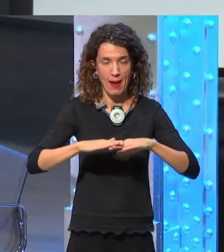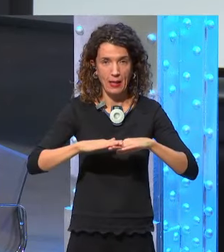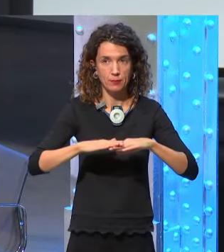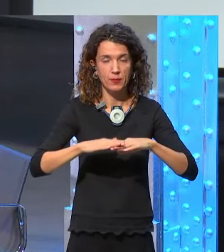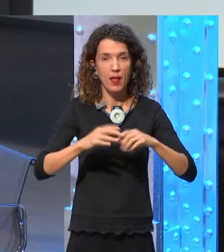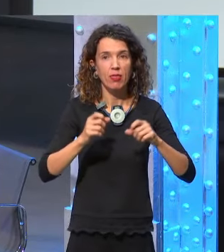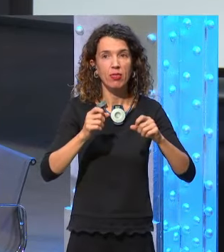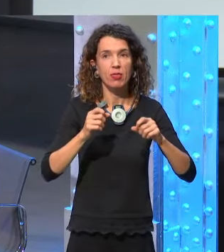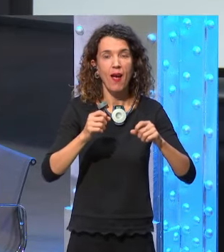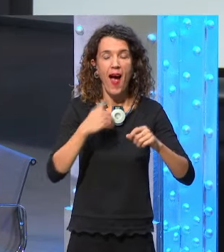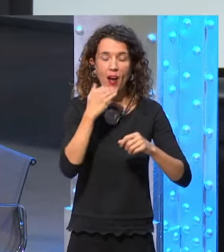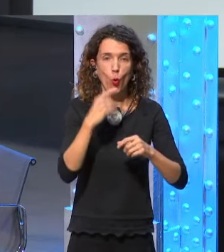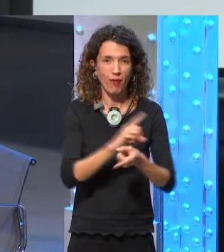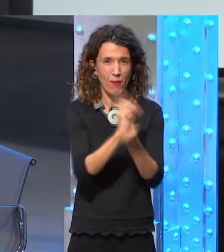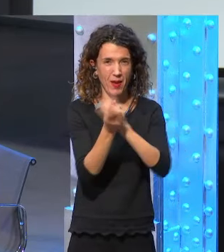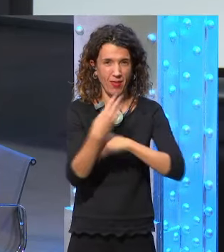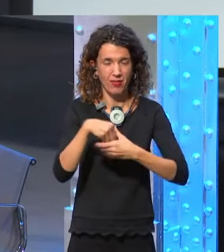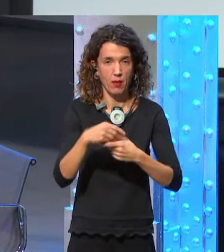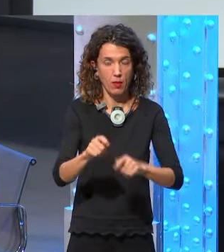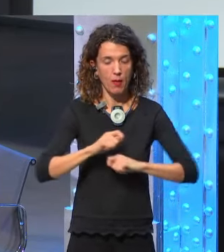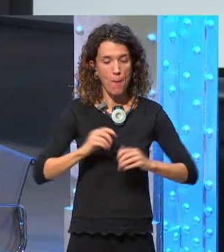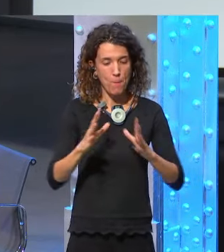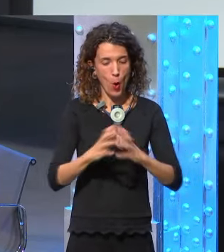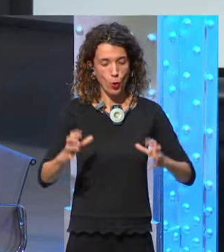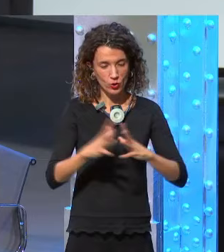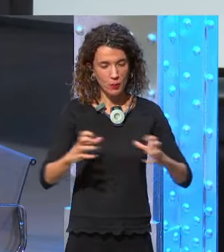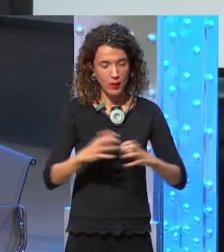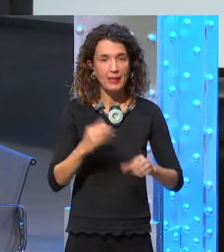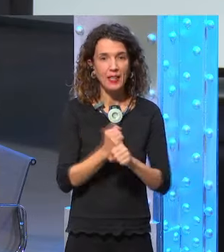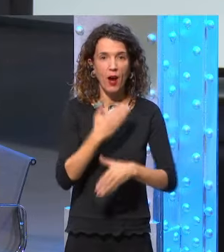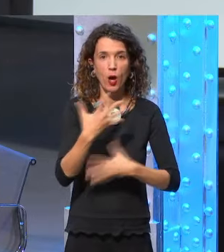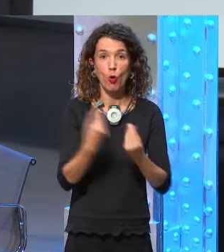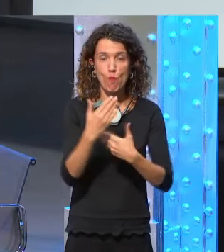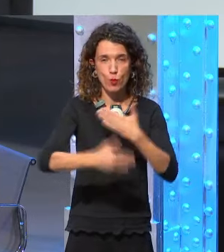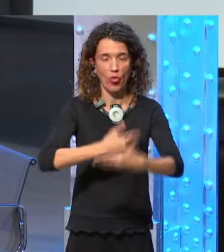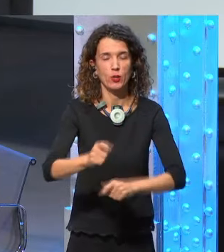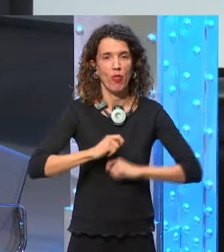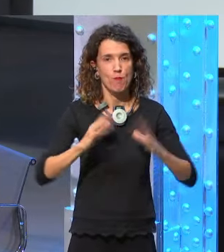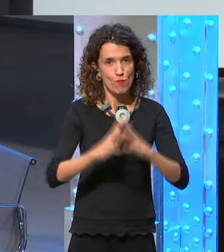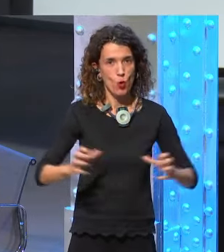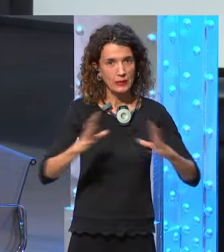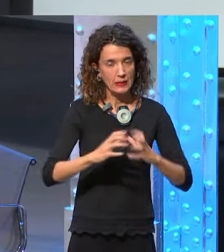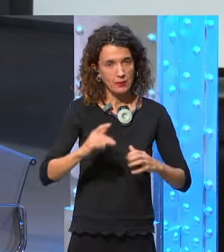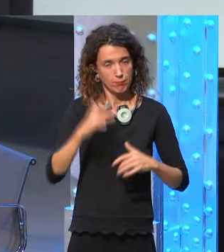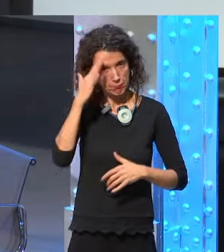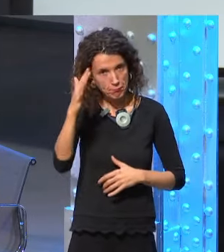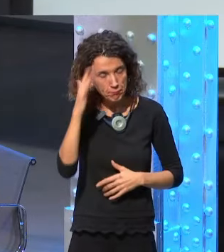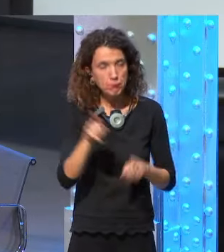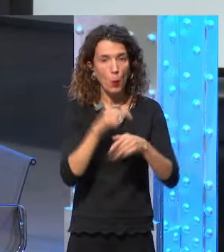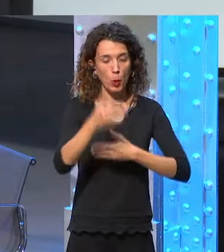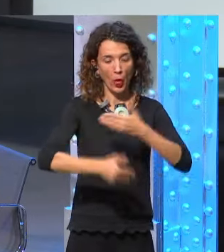our motivation to work actually with processes that can be open-ended, or to actually